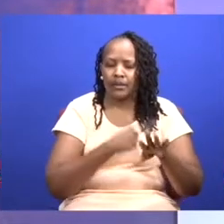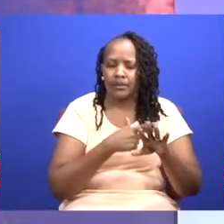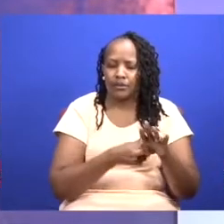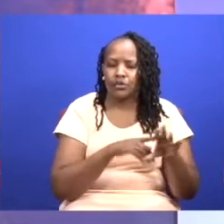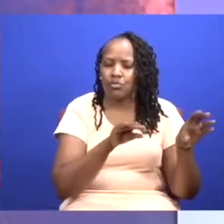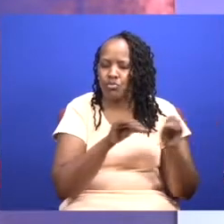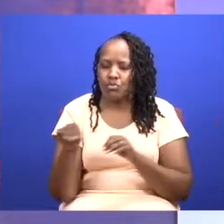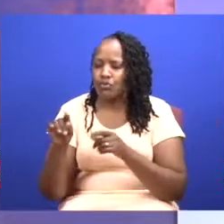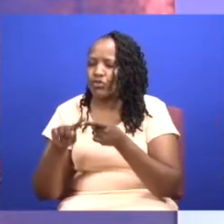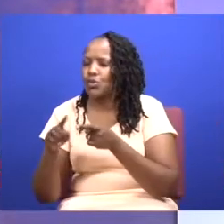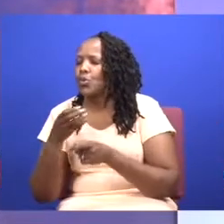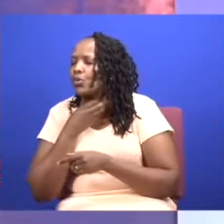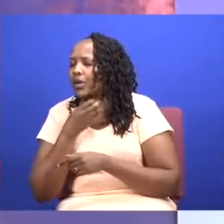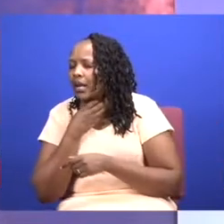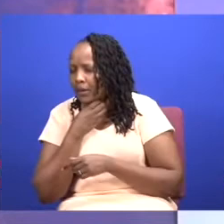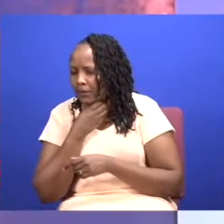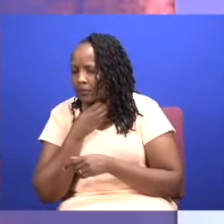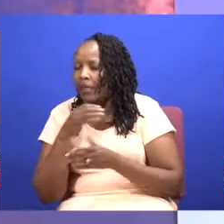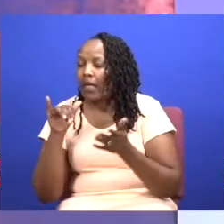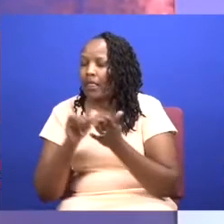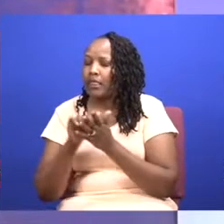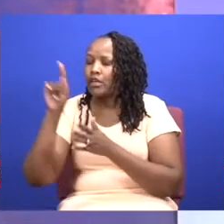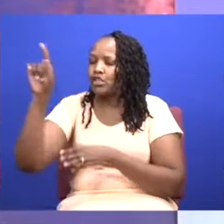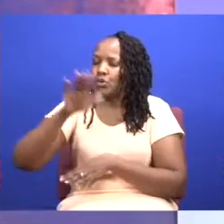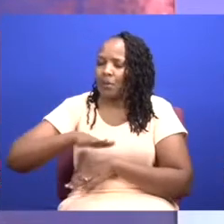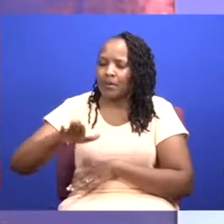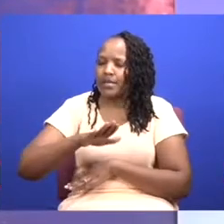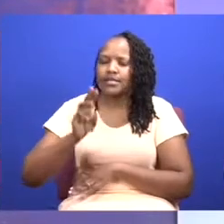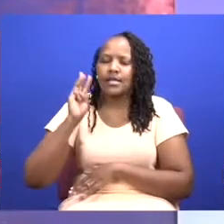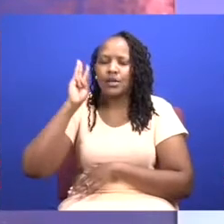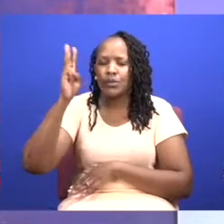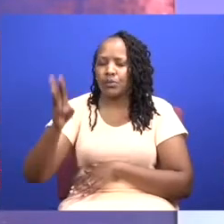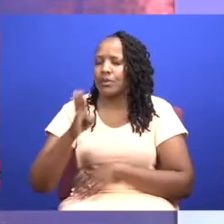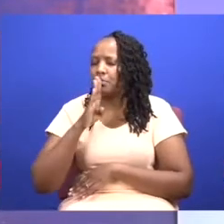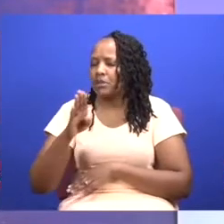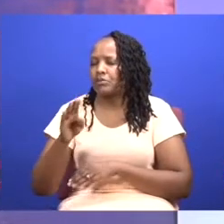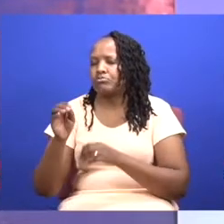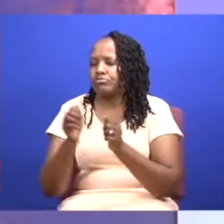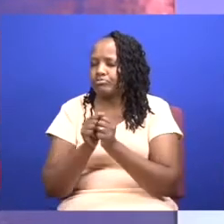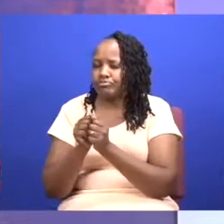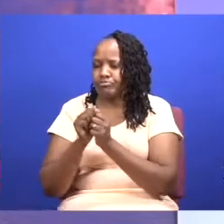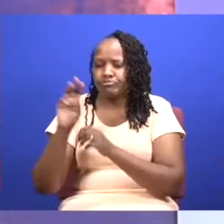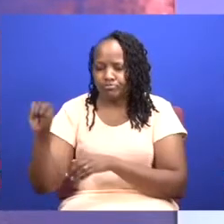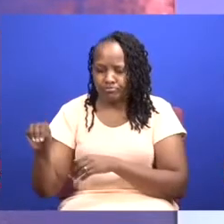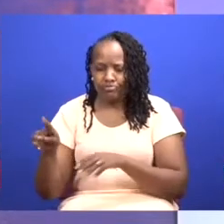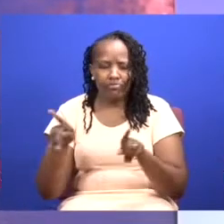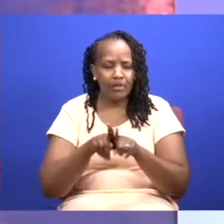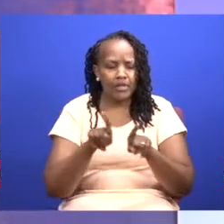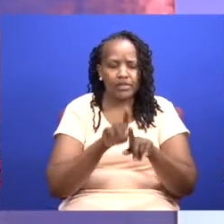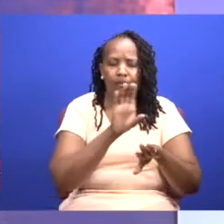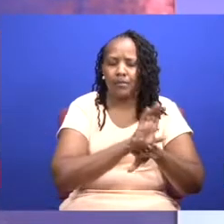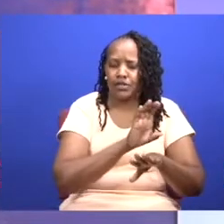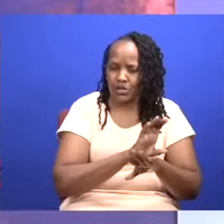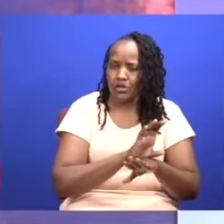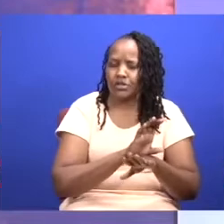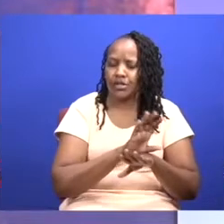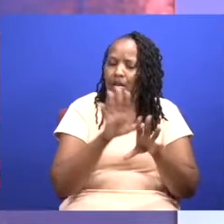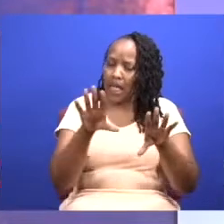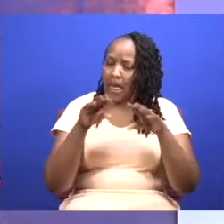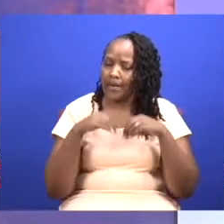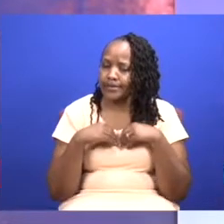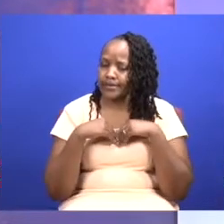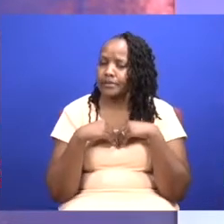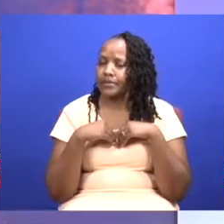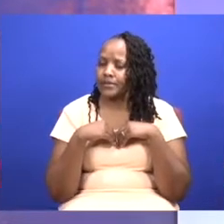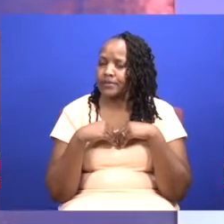to CITAM Woodley, that God, your presence shall go with him. Want to pray for the congregation, O God, that Lord God Almighty will be receptive.